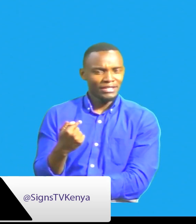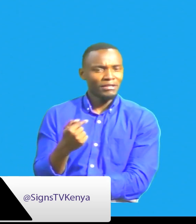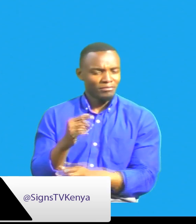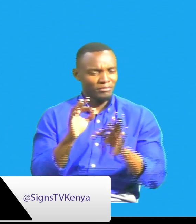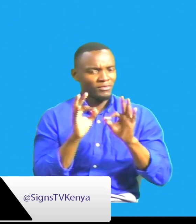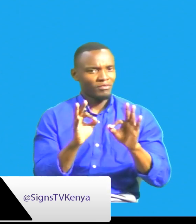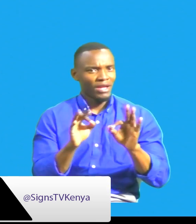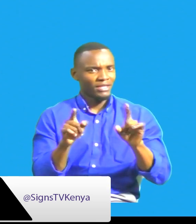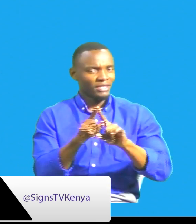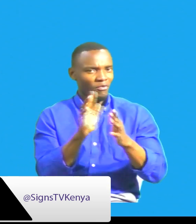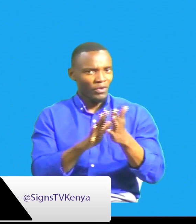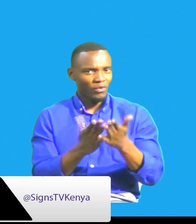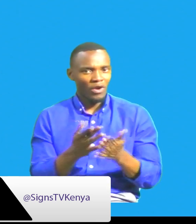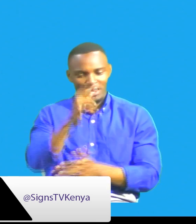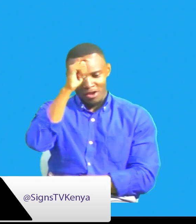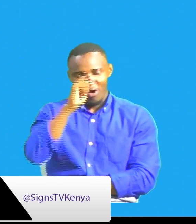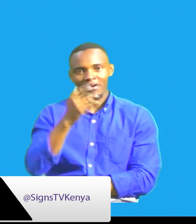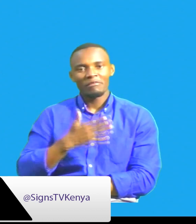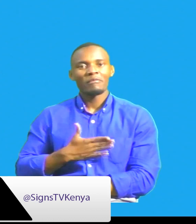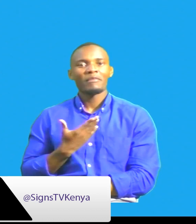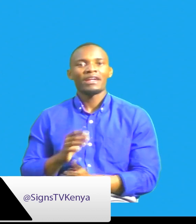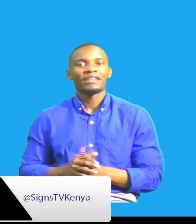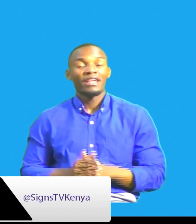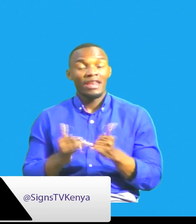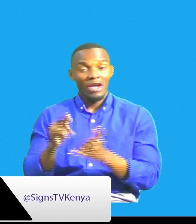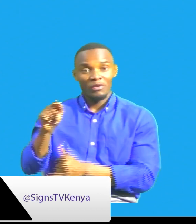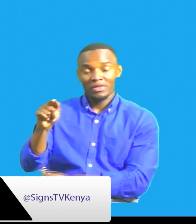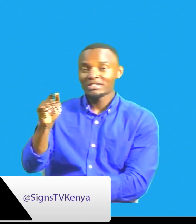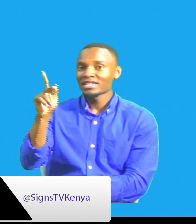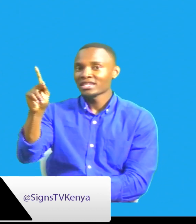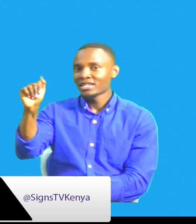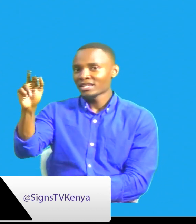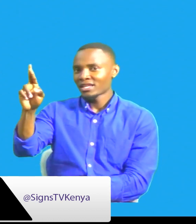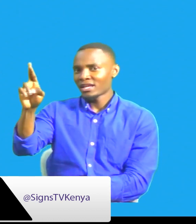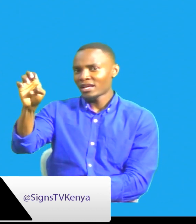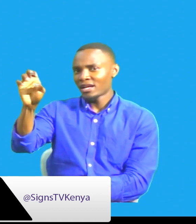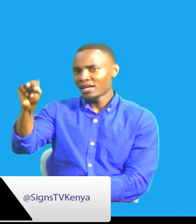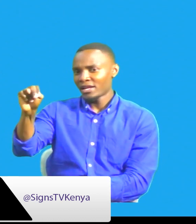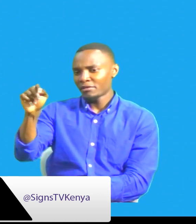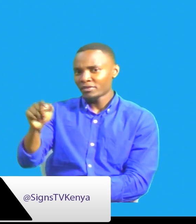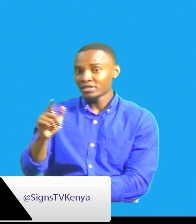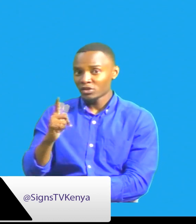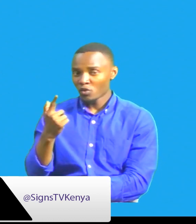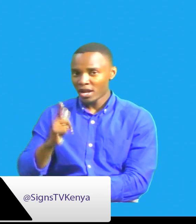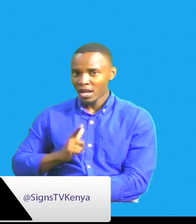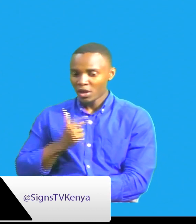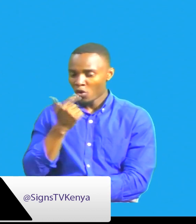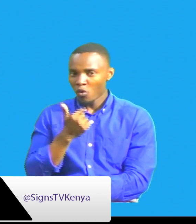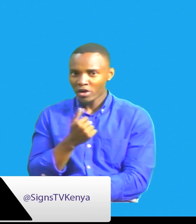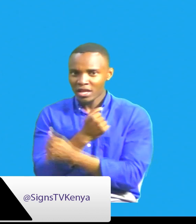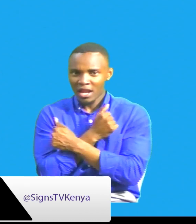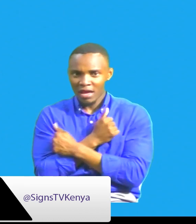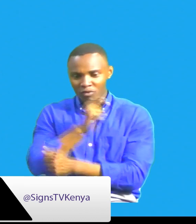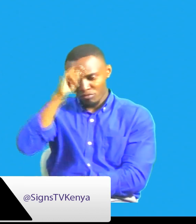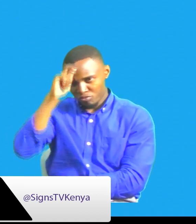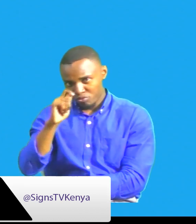na kofia yangu. So Karen Nyamu is one of those ladies wenye anapenda kuvaa cape. Some of us do not